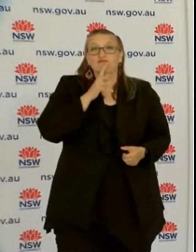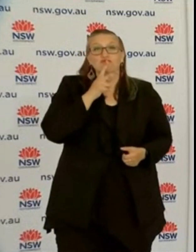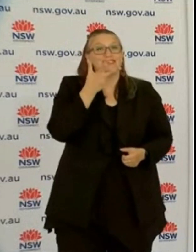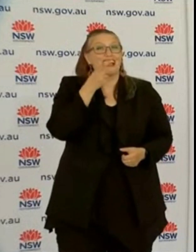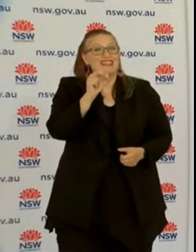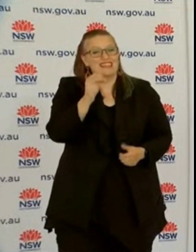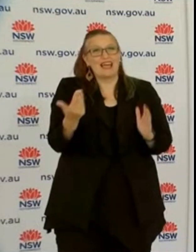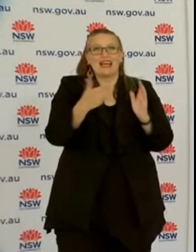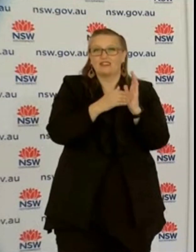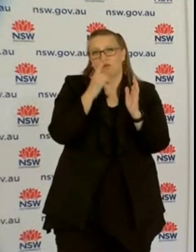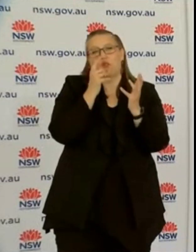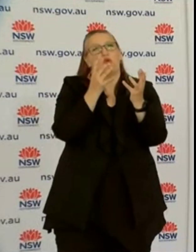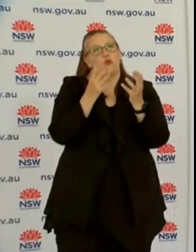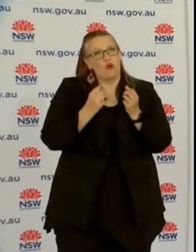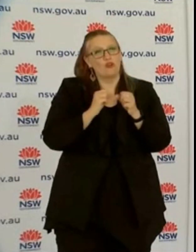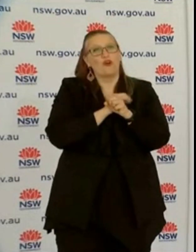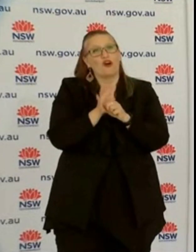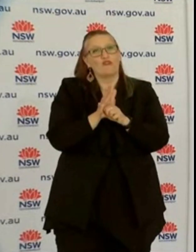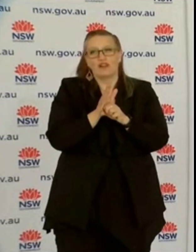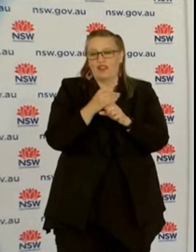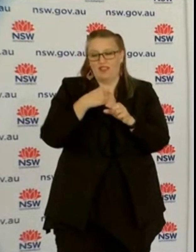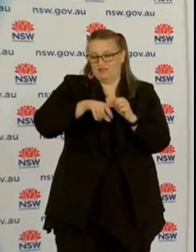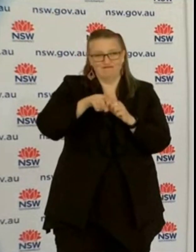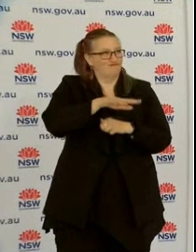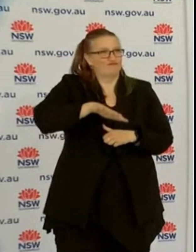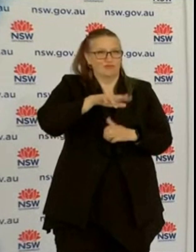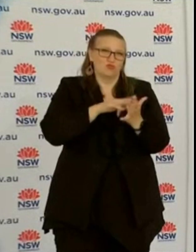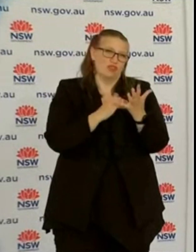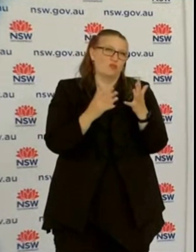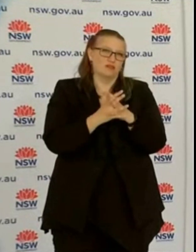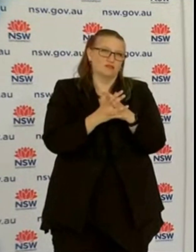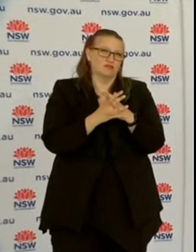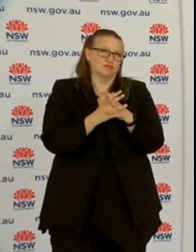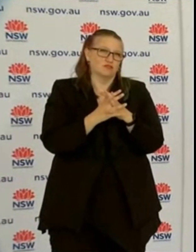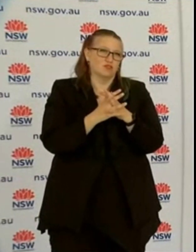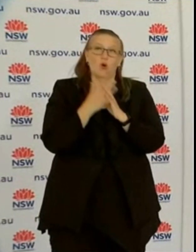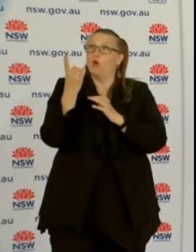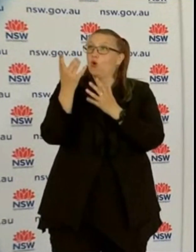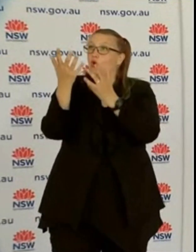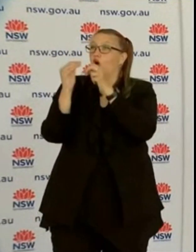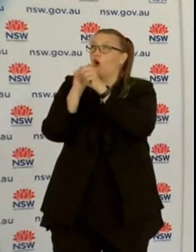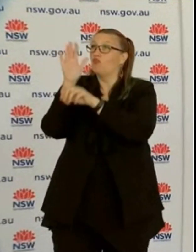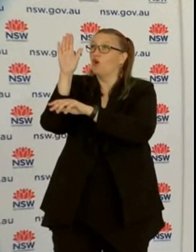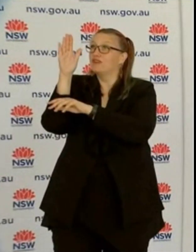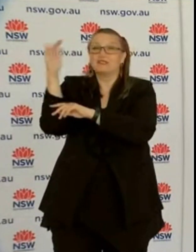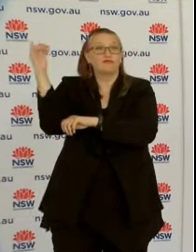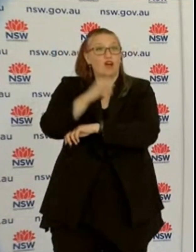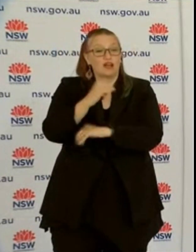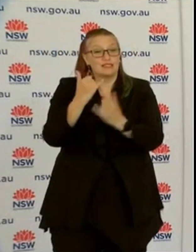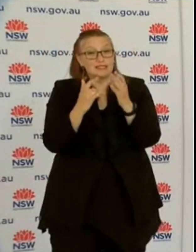1,480 locally acquired cases of COVID-19 in New South Wales, and there were 0 overseas acquired